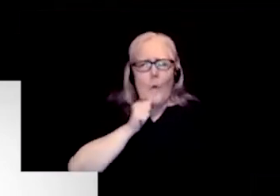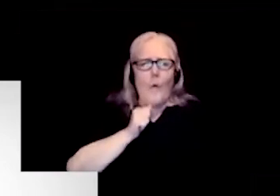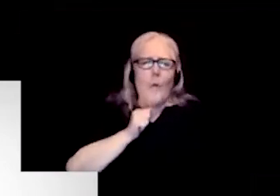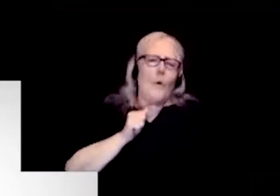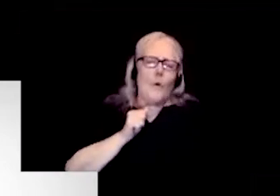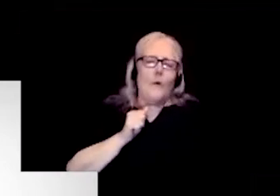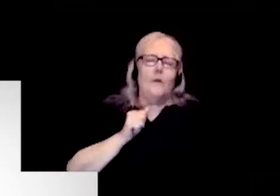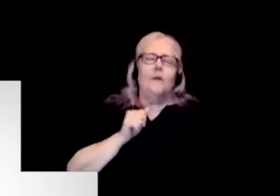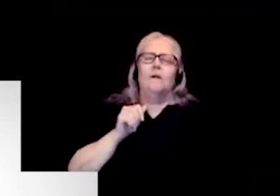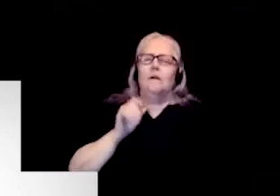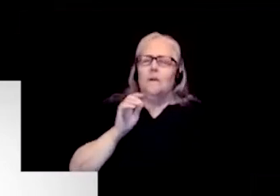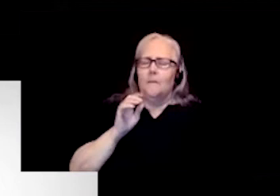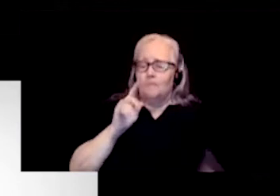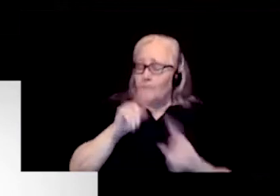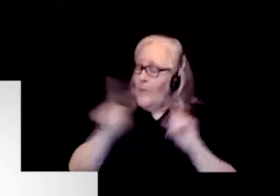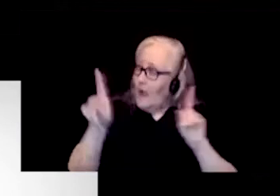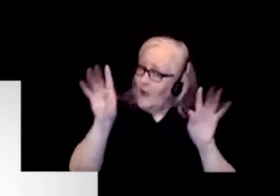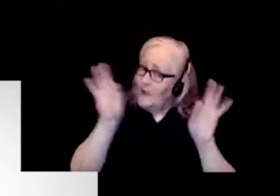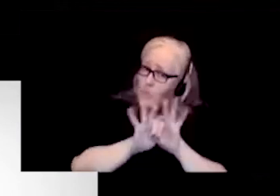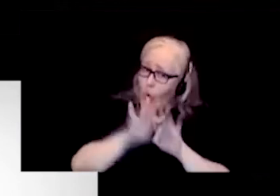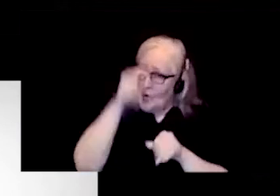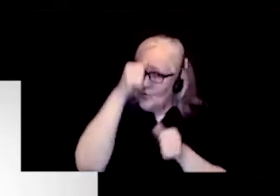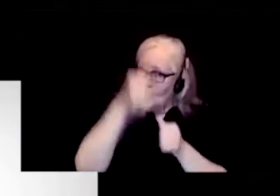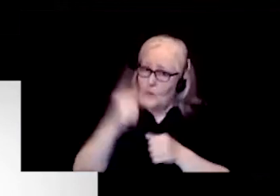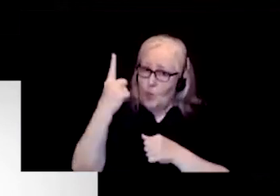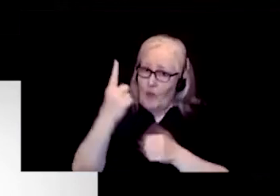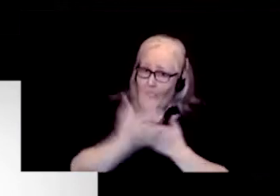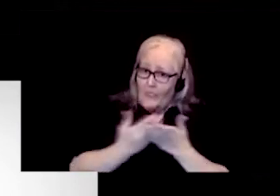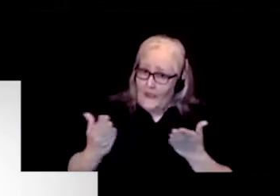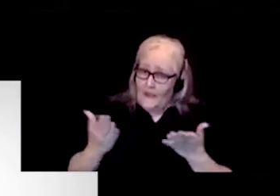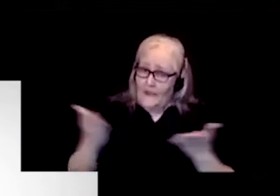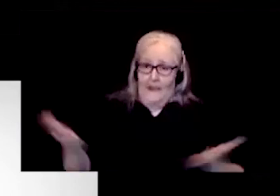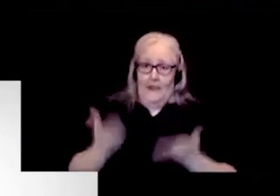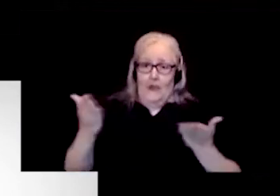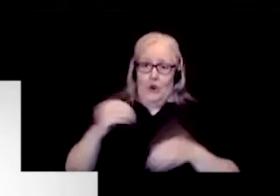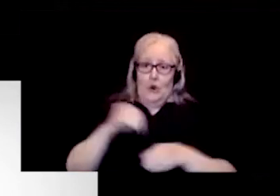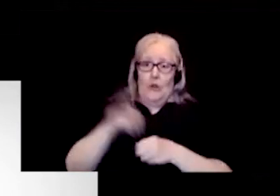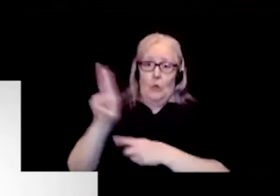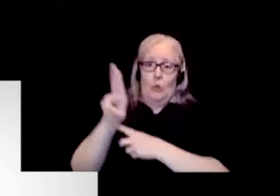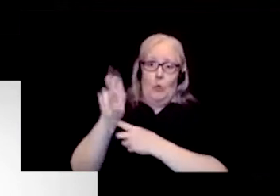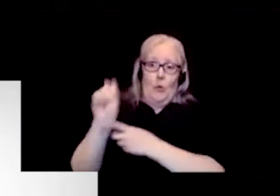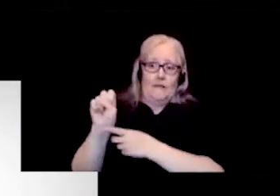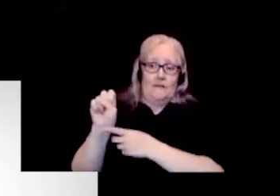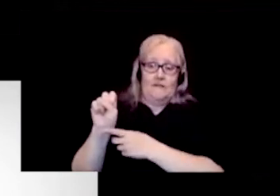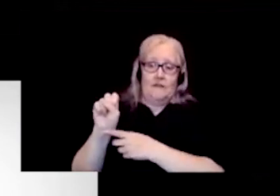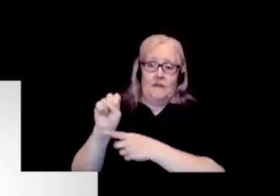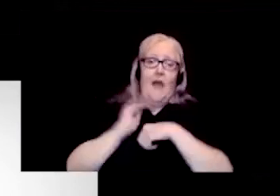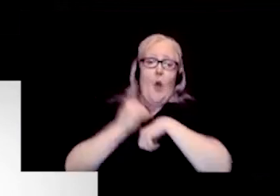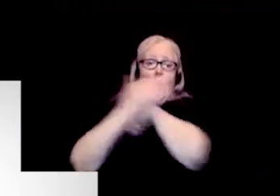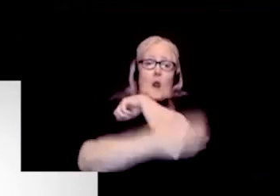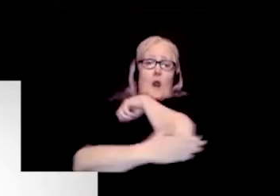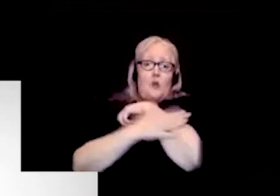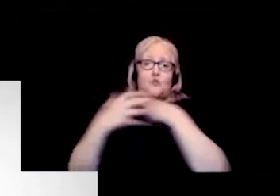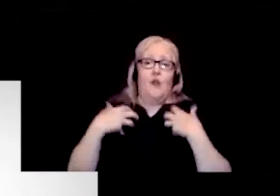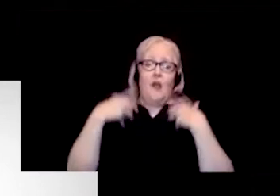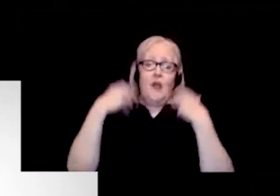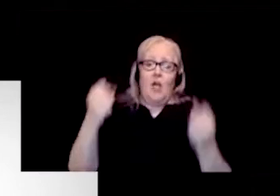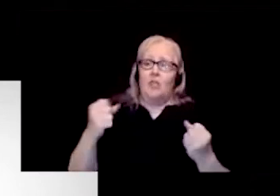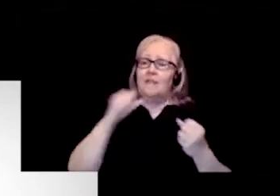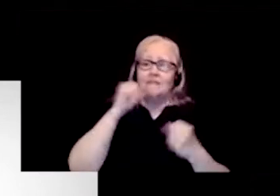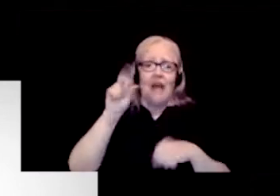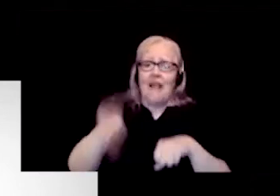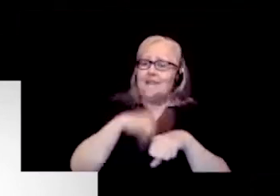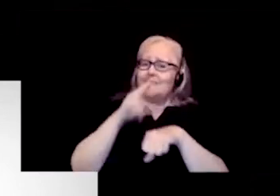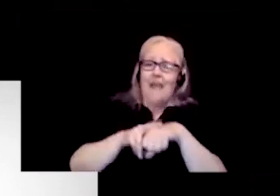we must always remember is that in the United States, the nation's health is not an organic outcome. It